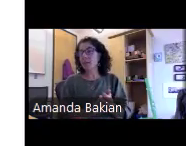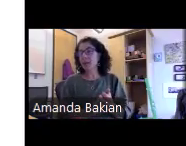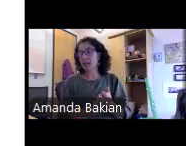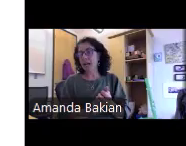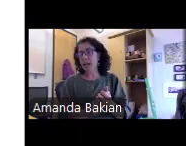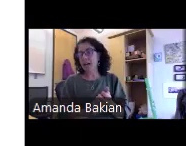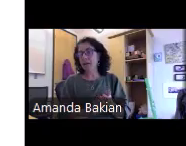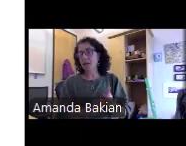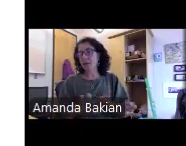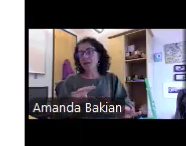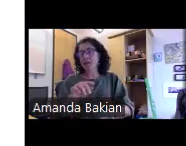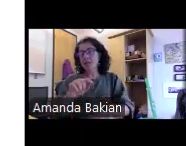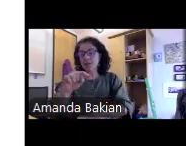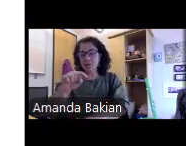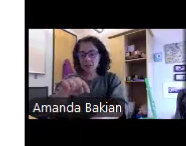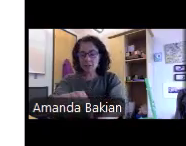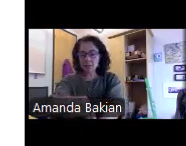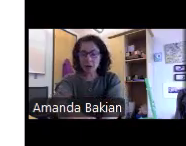the